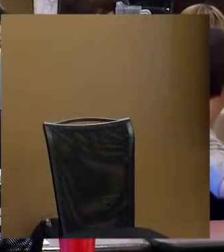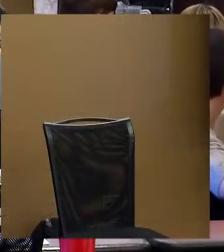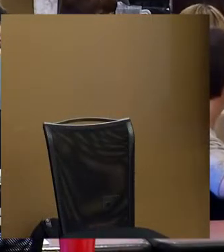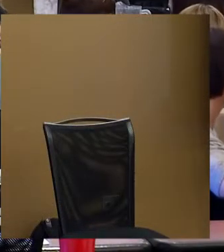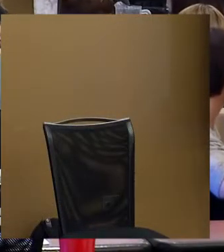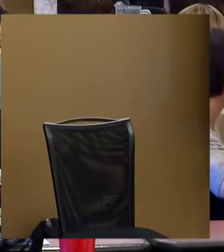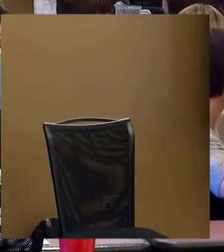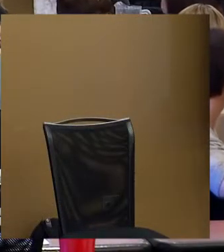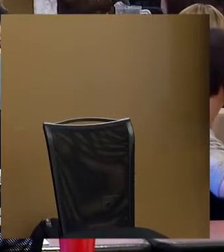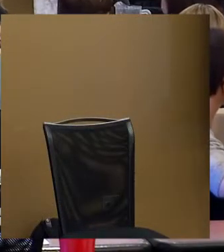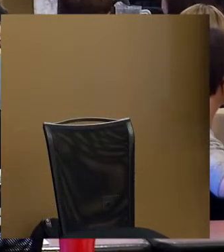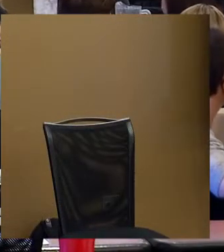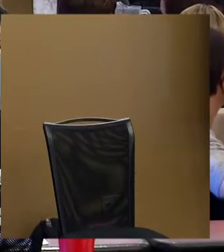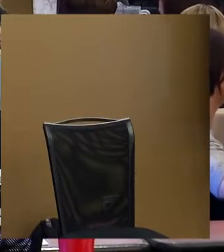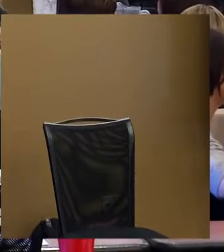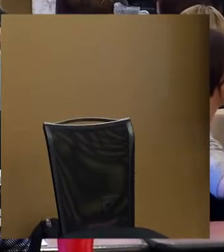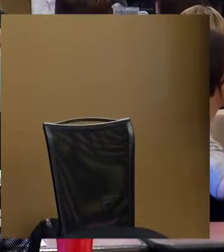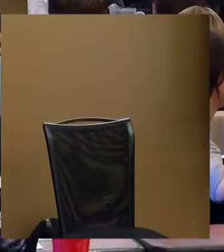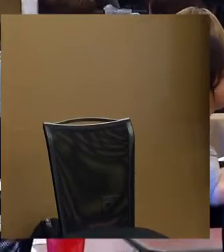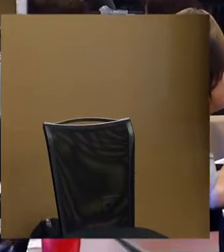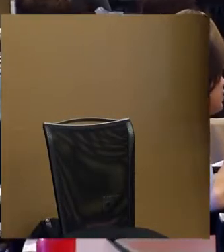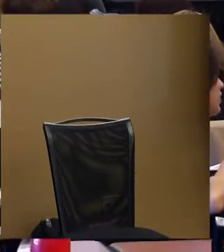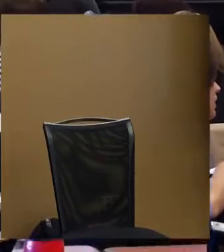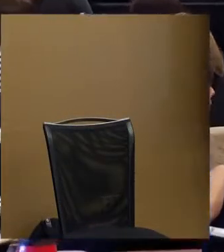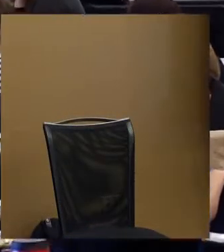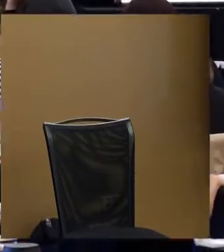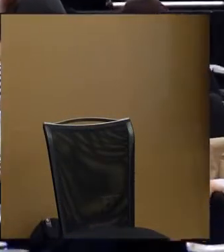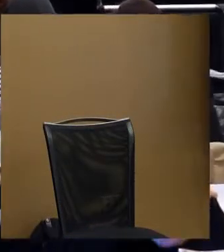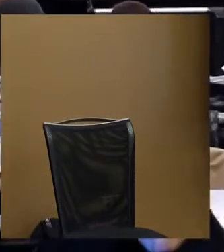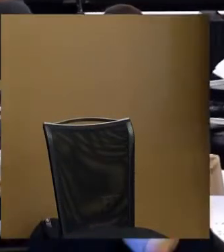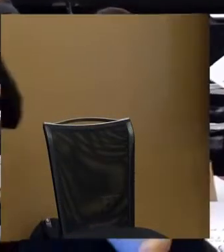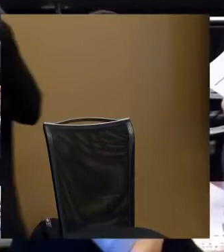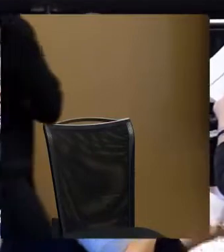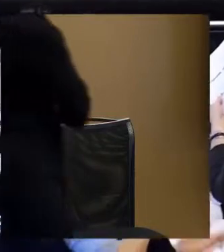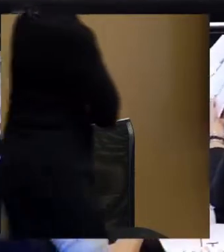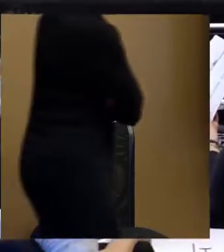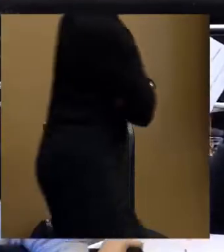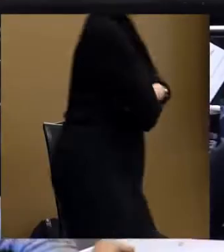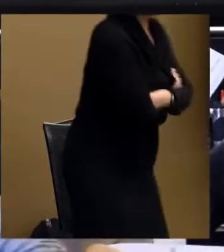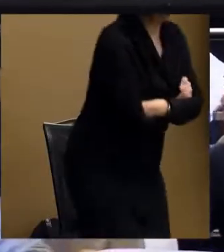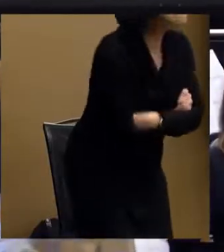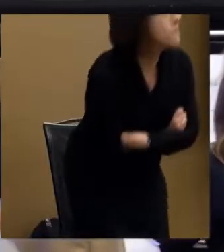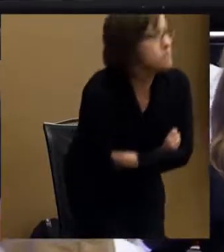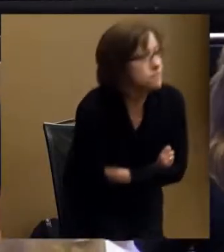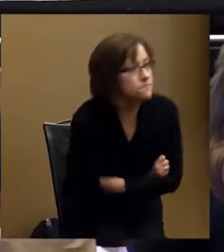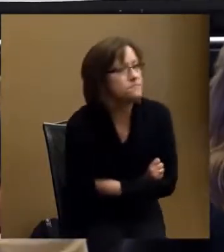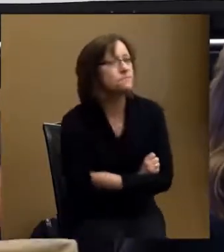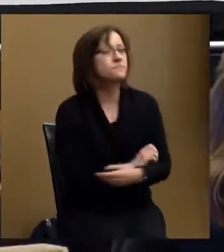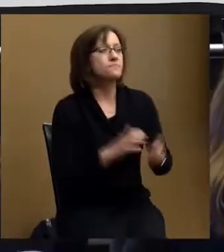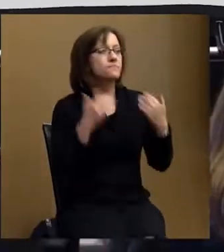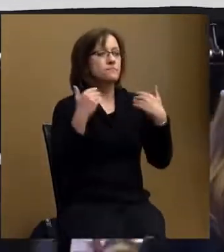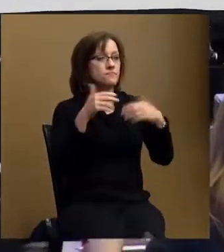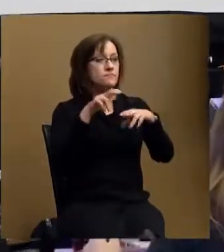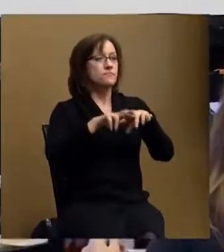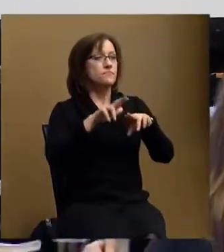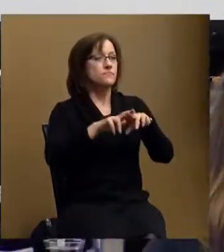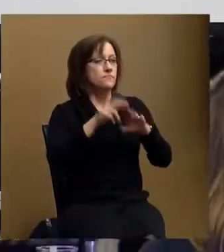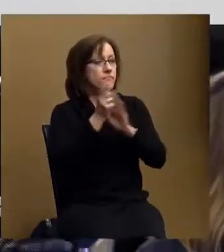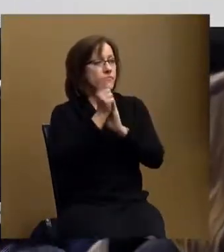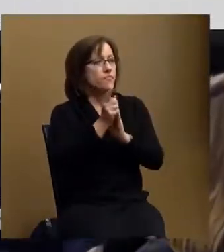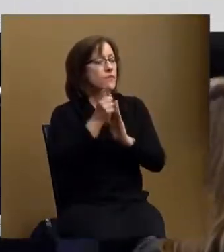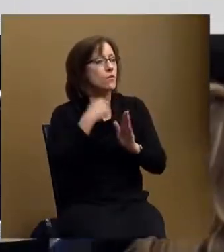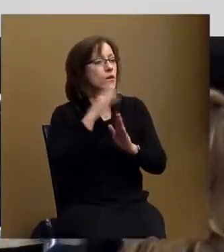Okay. On your boards now, if you want to have a seat for a minute, we can do that. But we are gonna move into